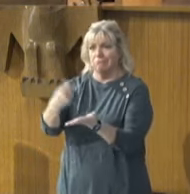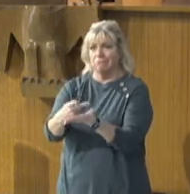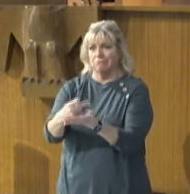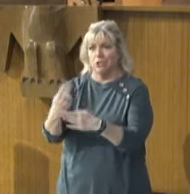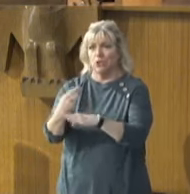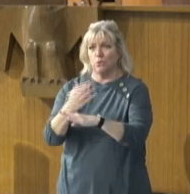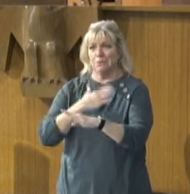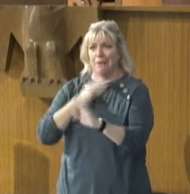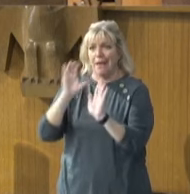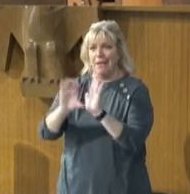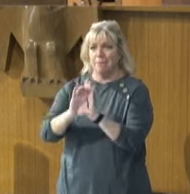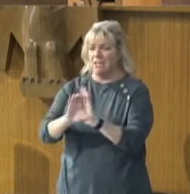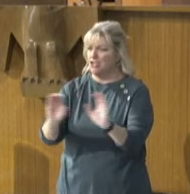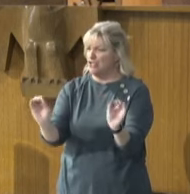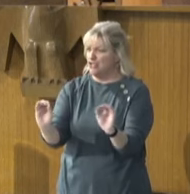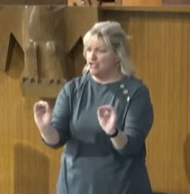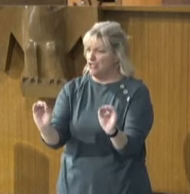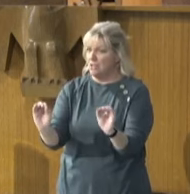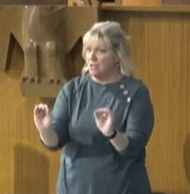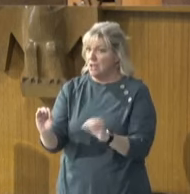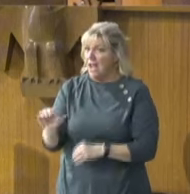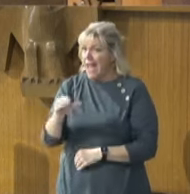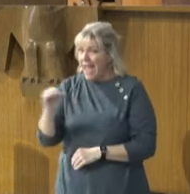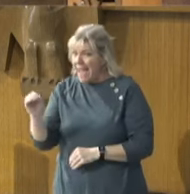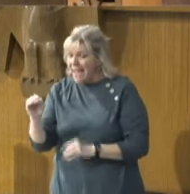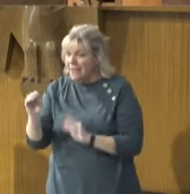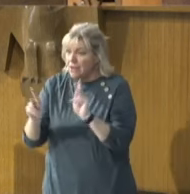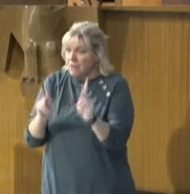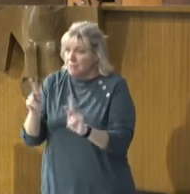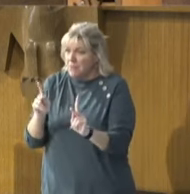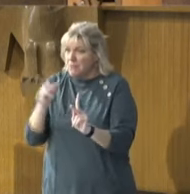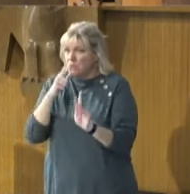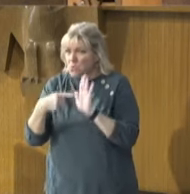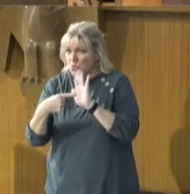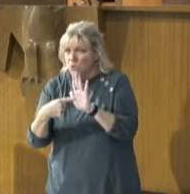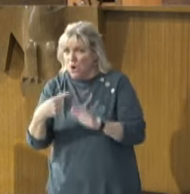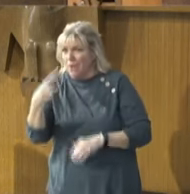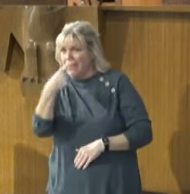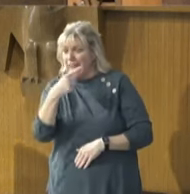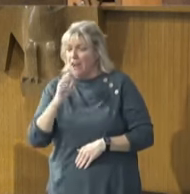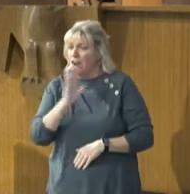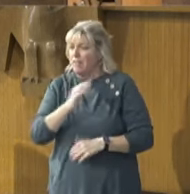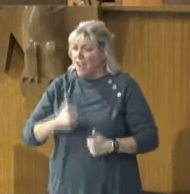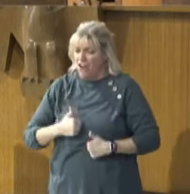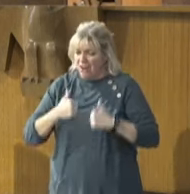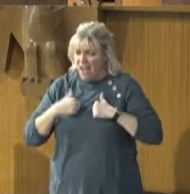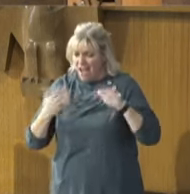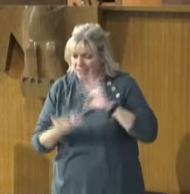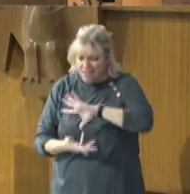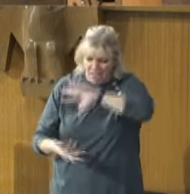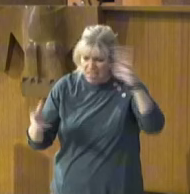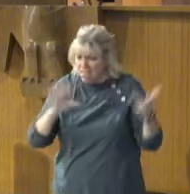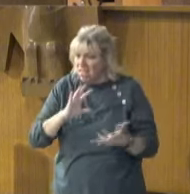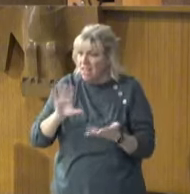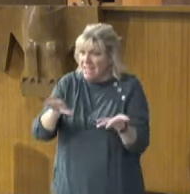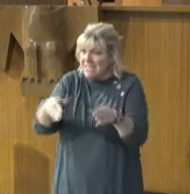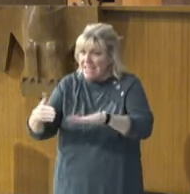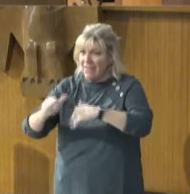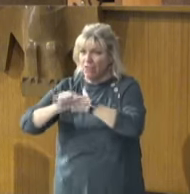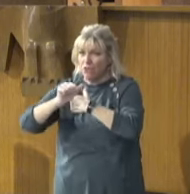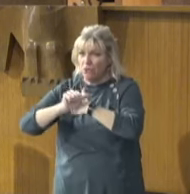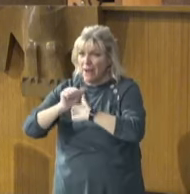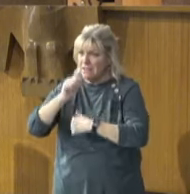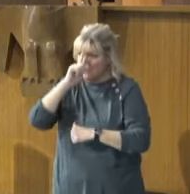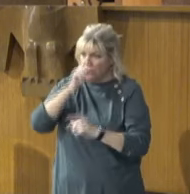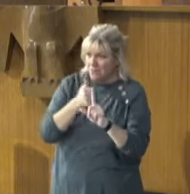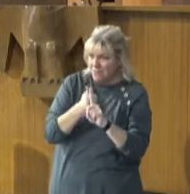be used. And subsequently, the people depicted have had their lives turned upside down by death threats to them and their families.